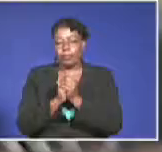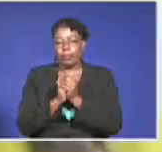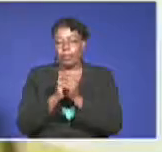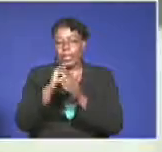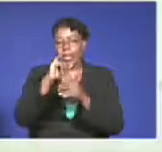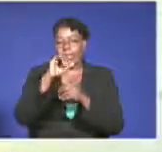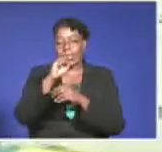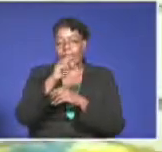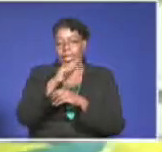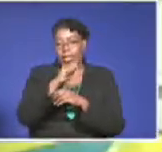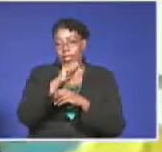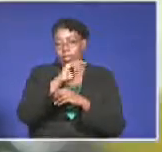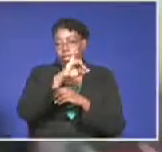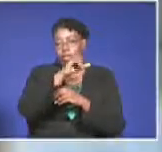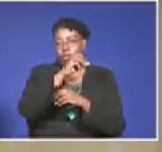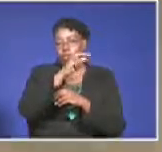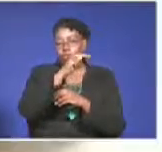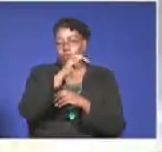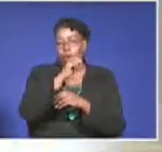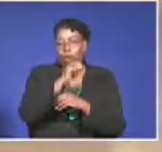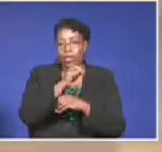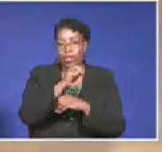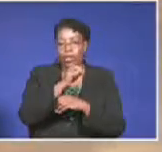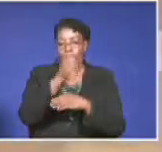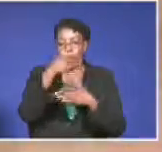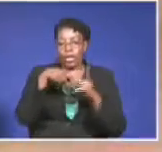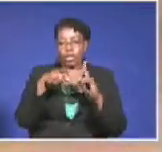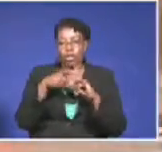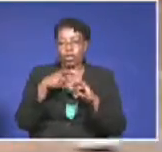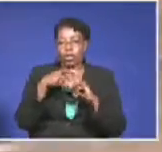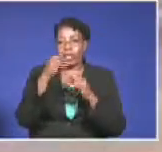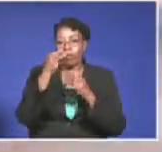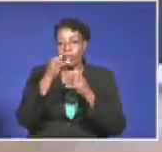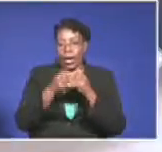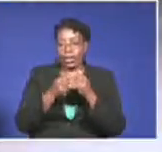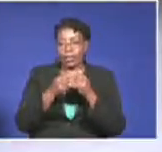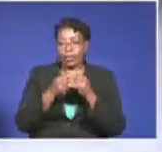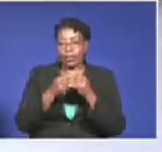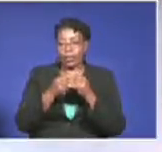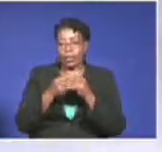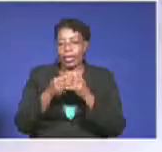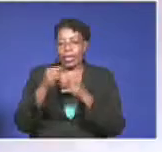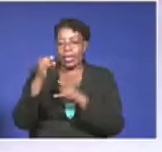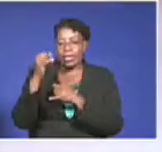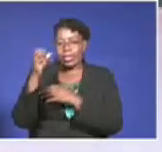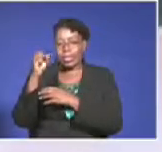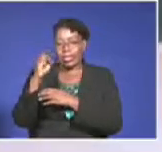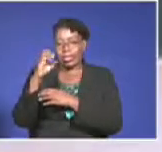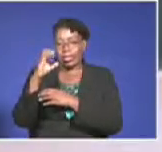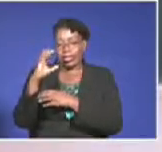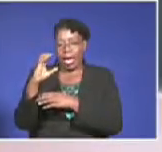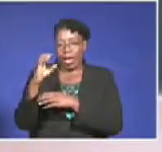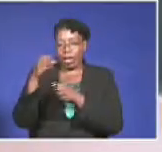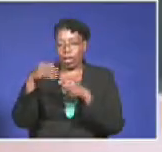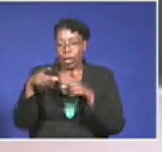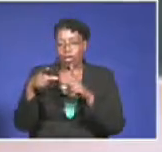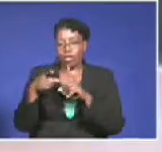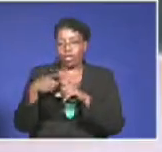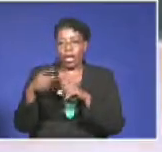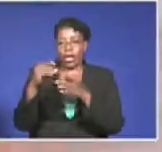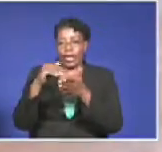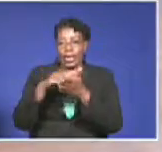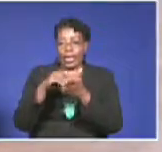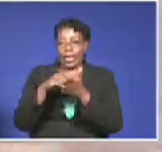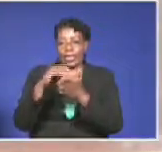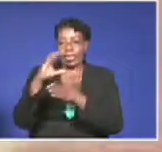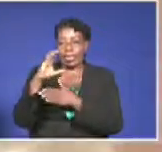on top. St. John's heading into the final undefeated at Nationals, while Sack, they avenged their only loss in the semifinals to C.I. Gibson. St. John's